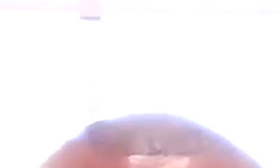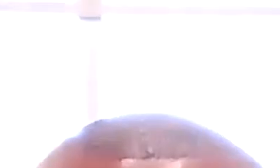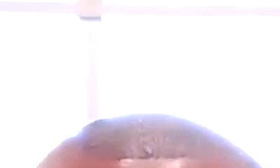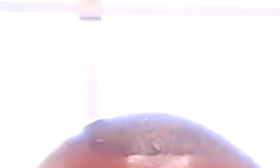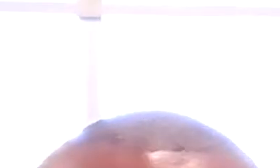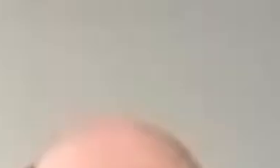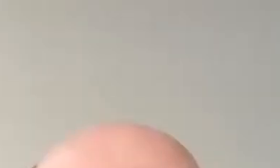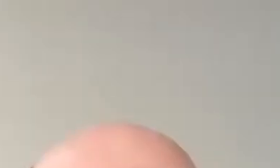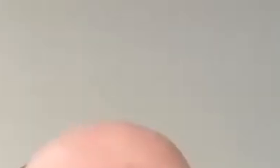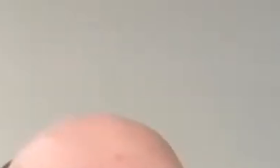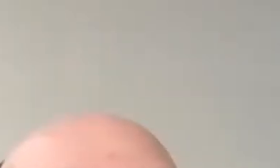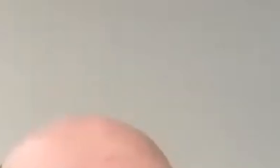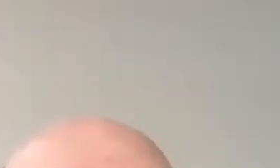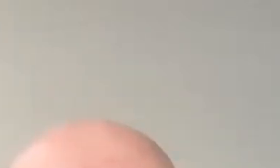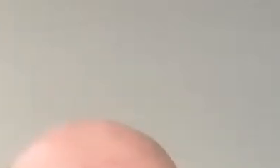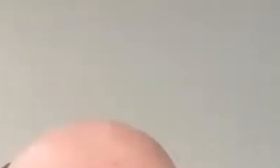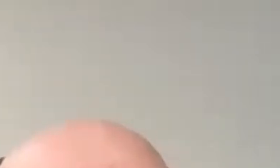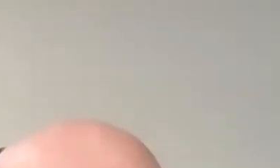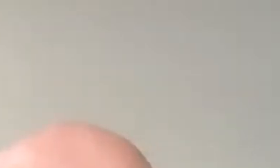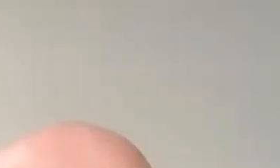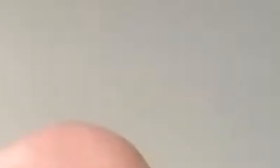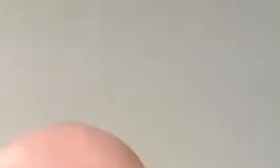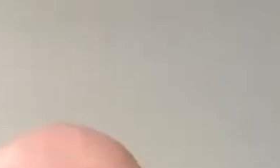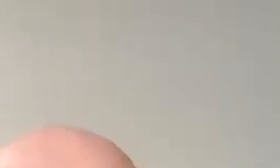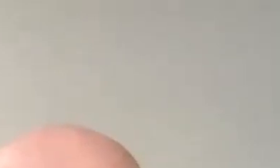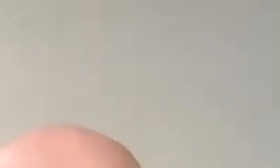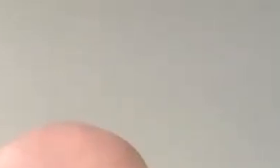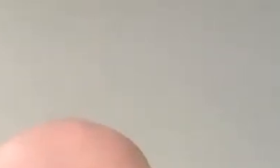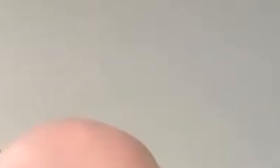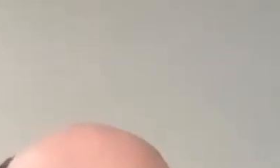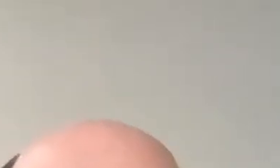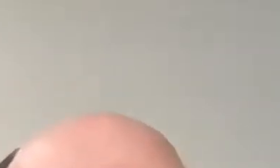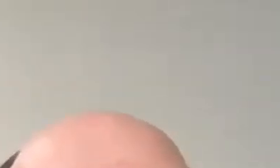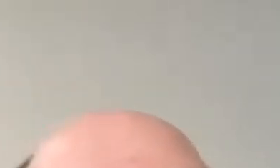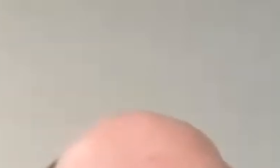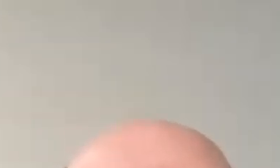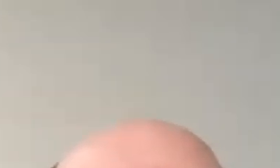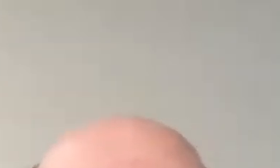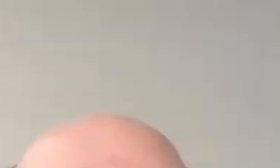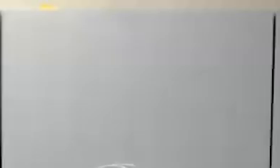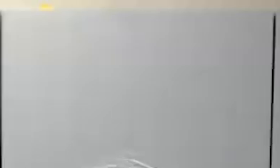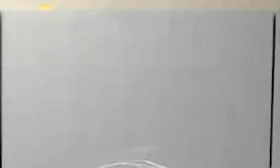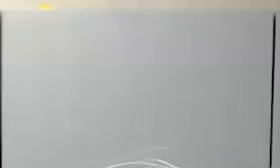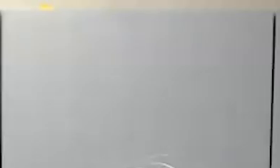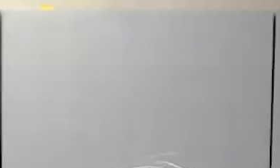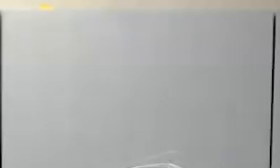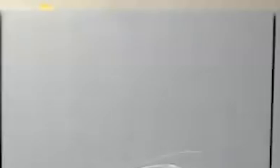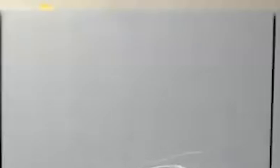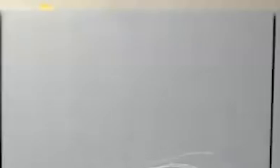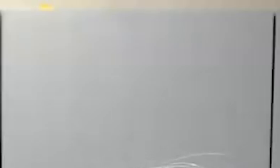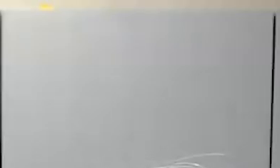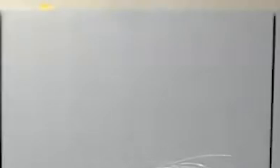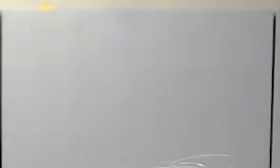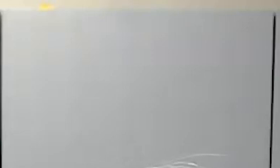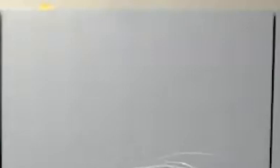Q&A portion of this webinar. Thank you, Dr. Jones. As the town hall has taken place,